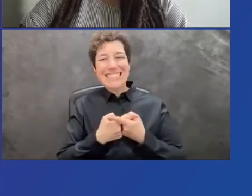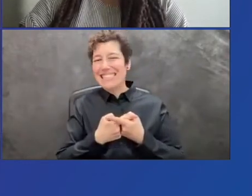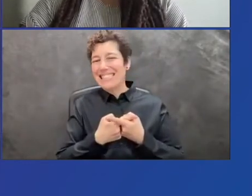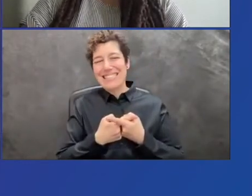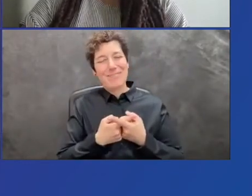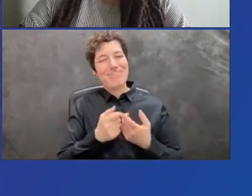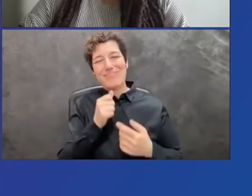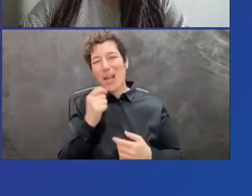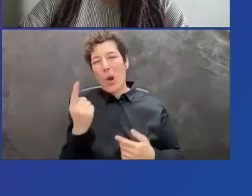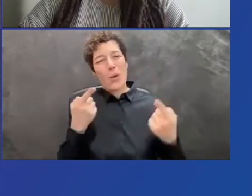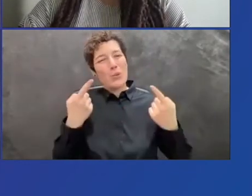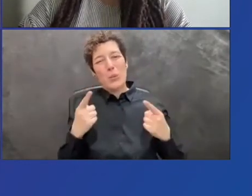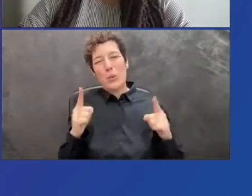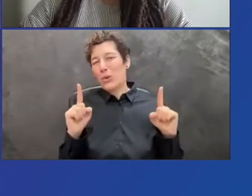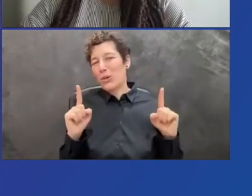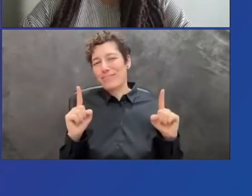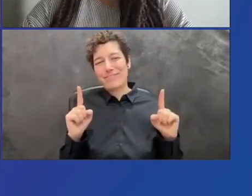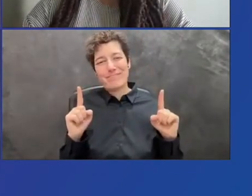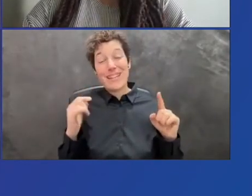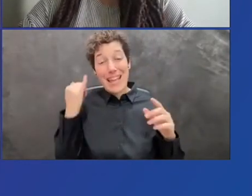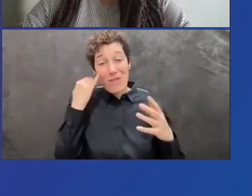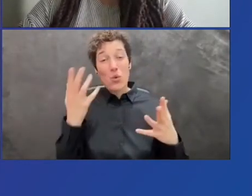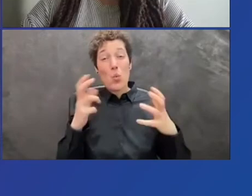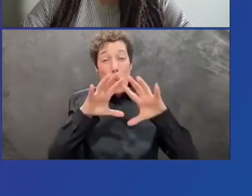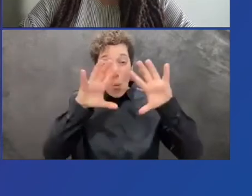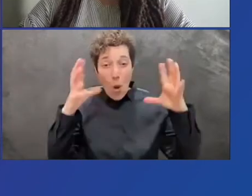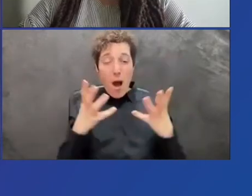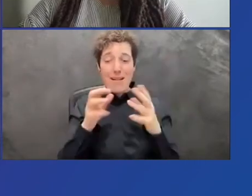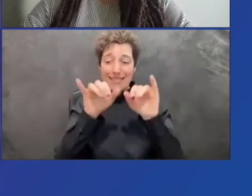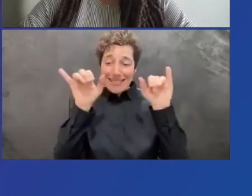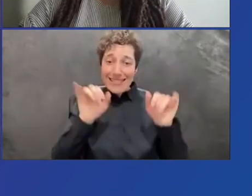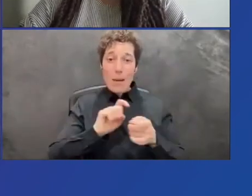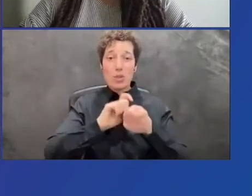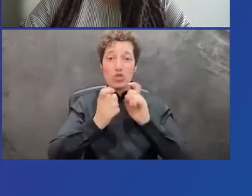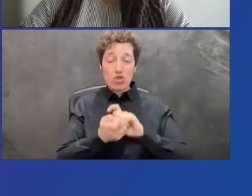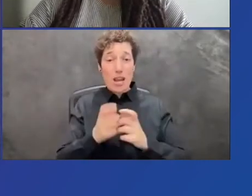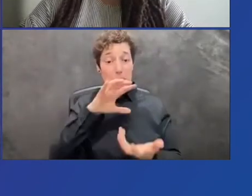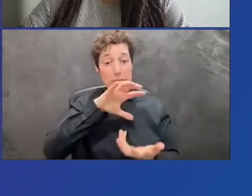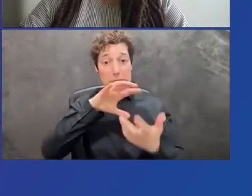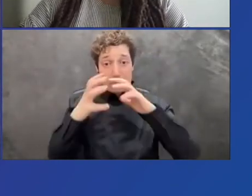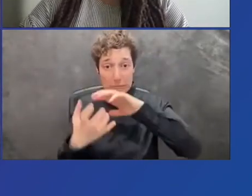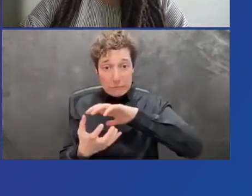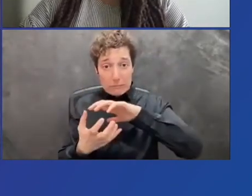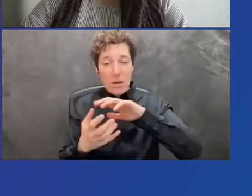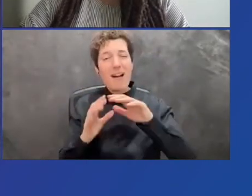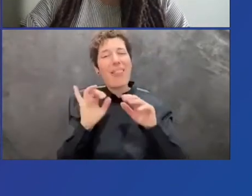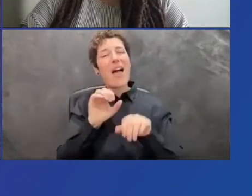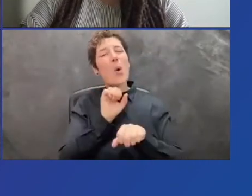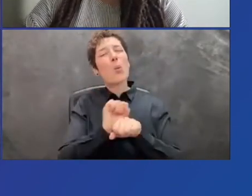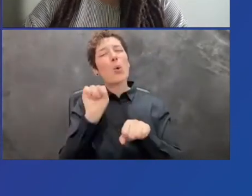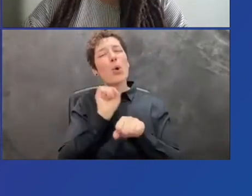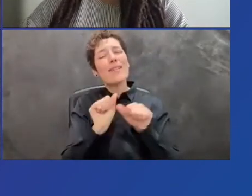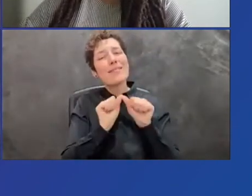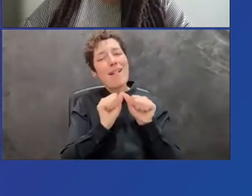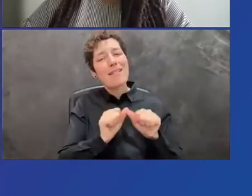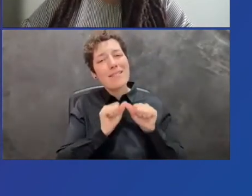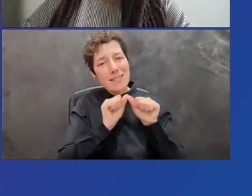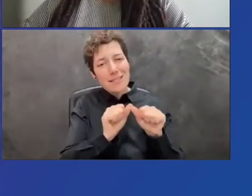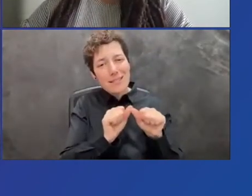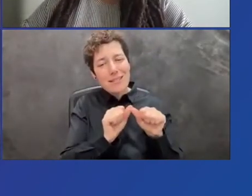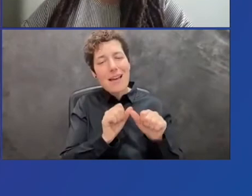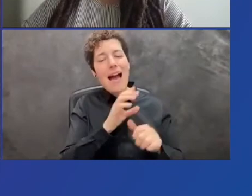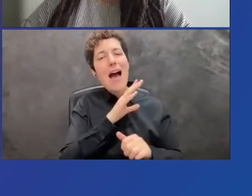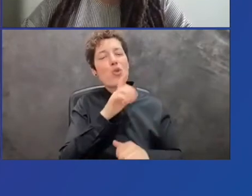it's work that needs to be constant and continuous. You must be patient. And there also must